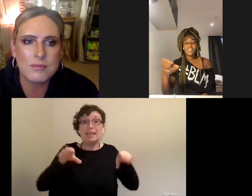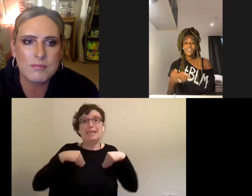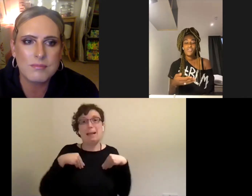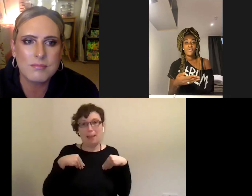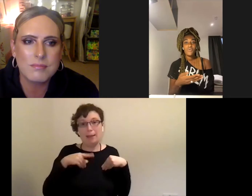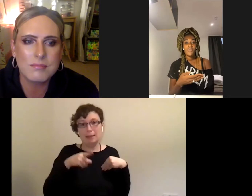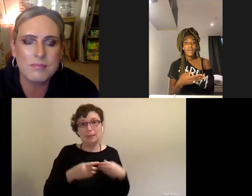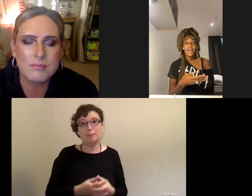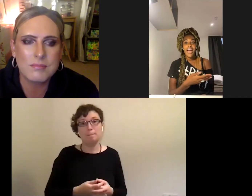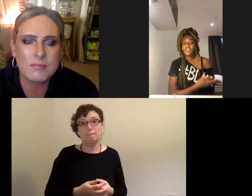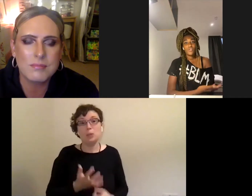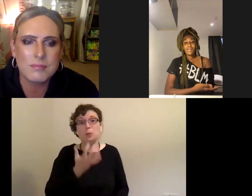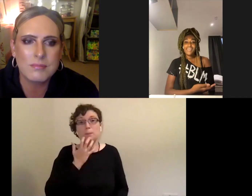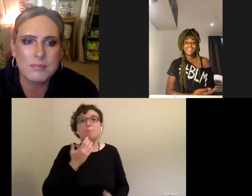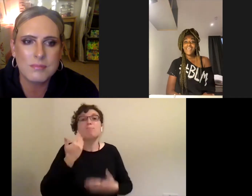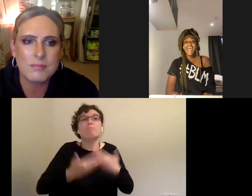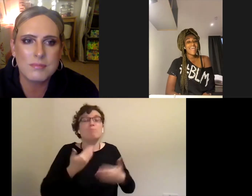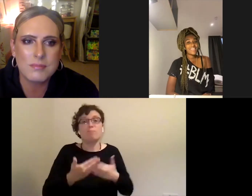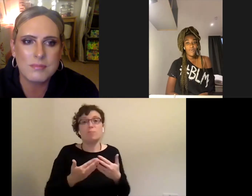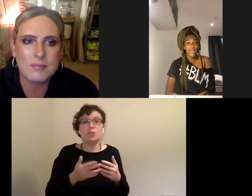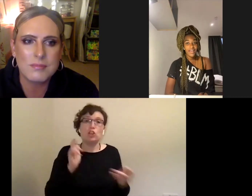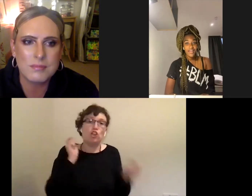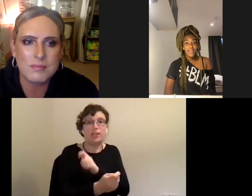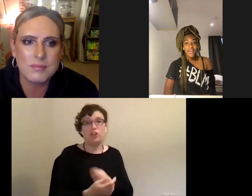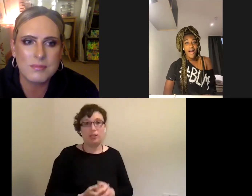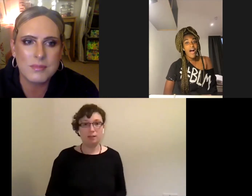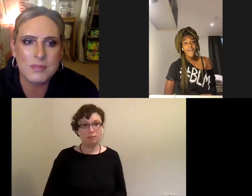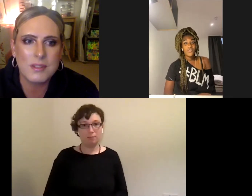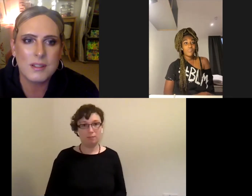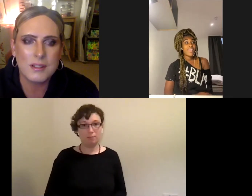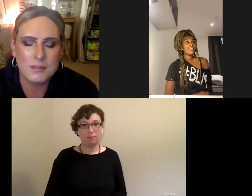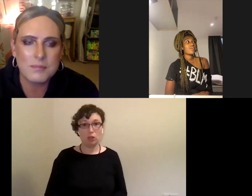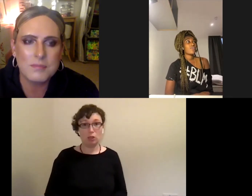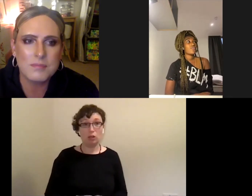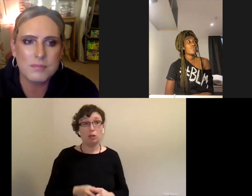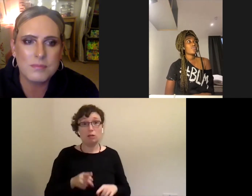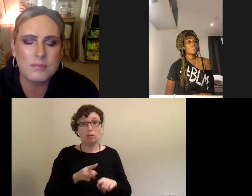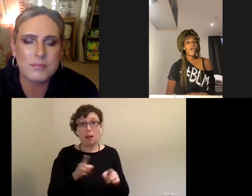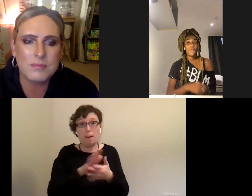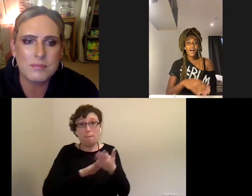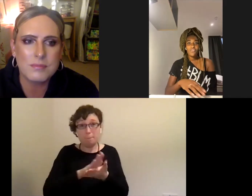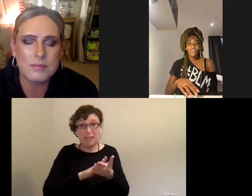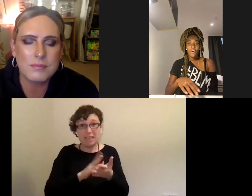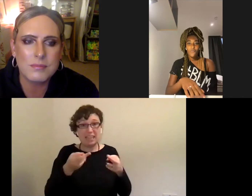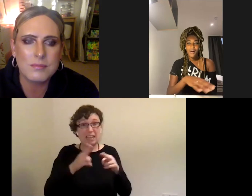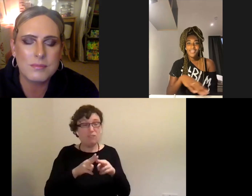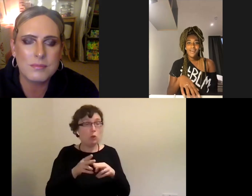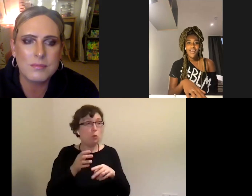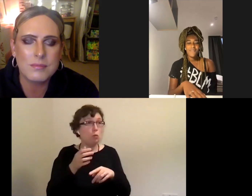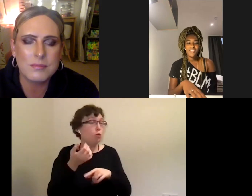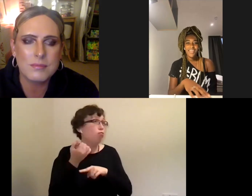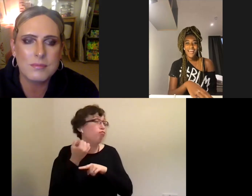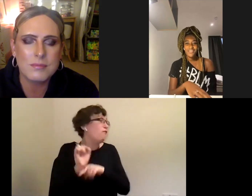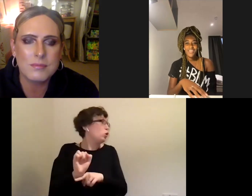you'll continue as you please anyway. I've spent so much of my